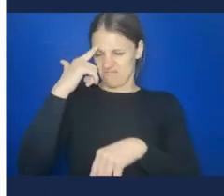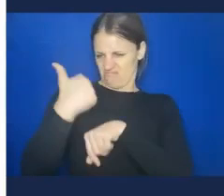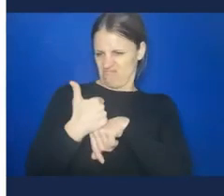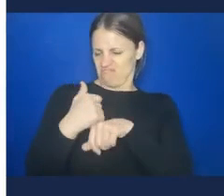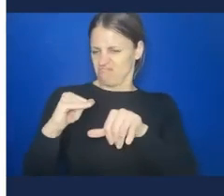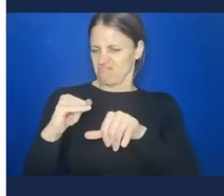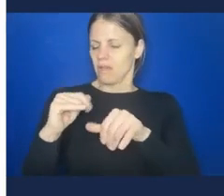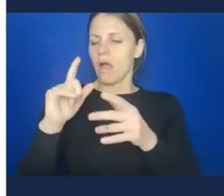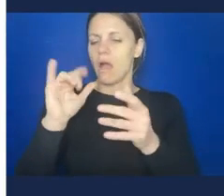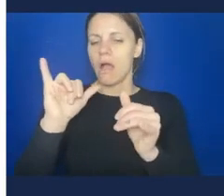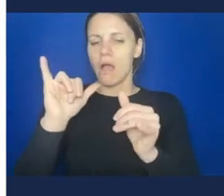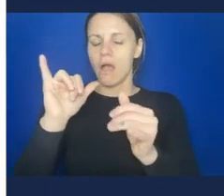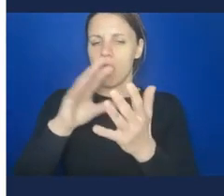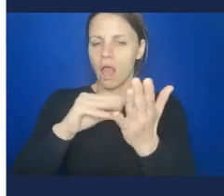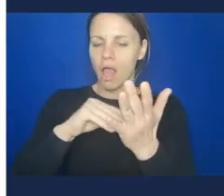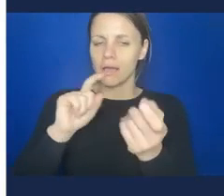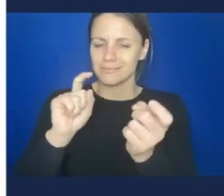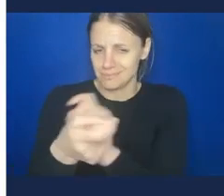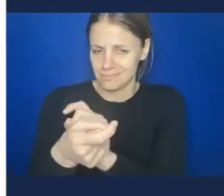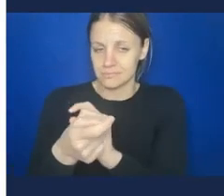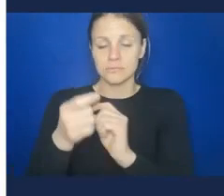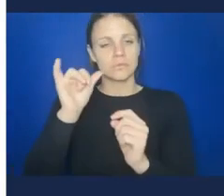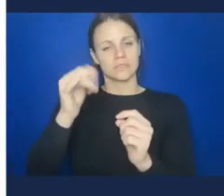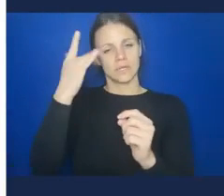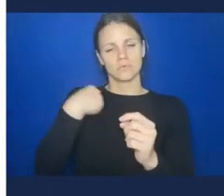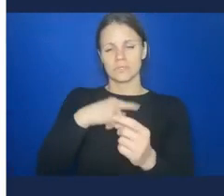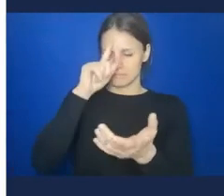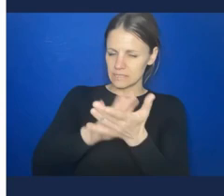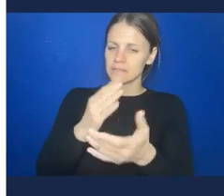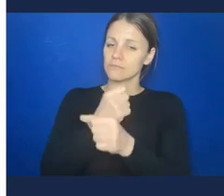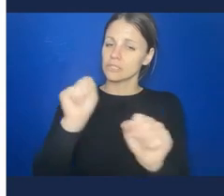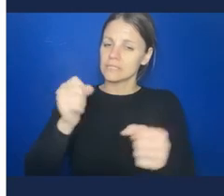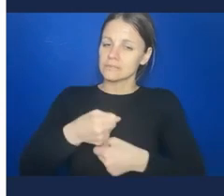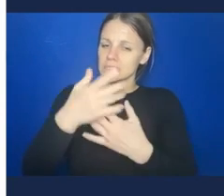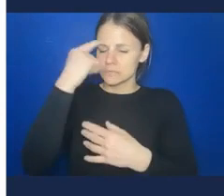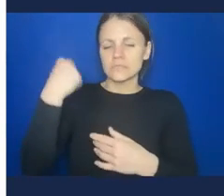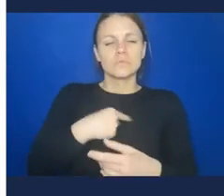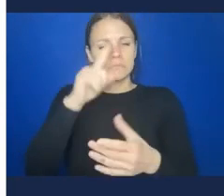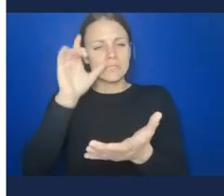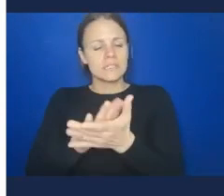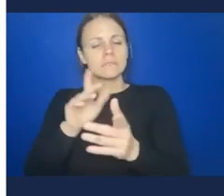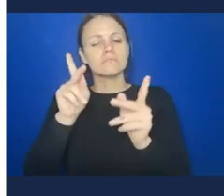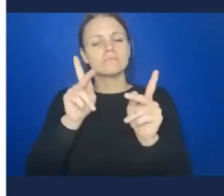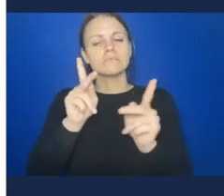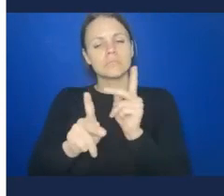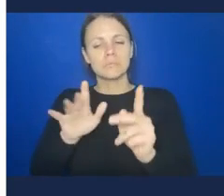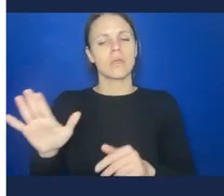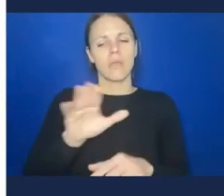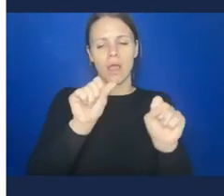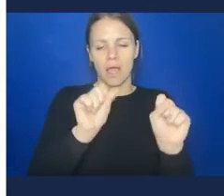free speech is because we believe in people's capacity to change. So I'll stop there. I really